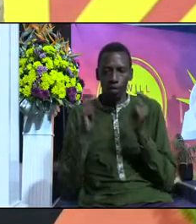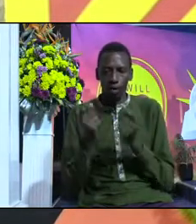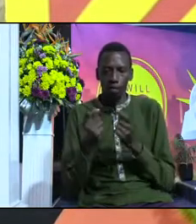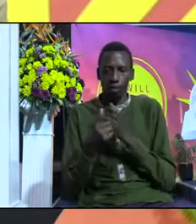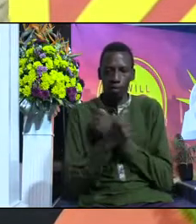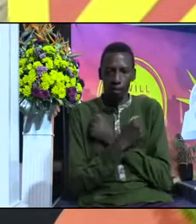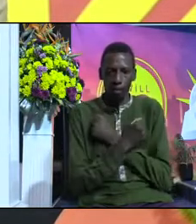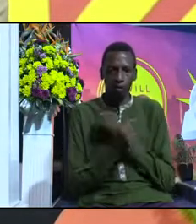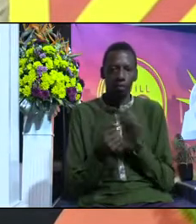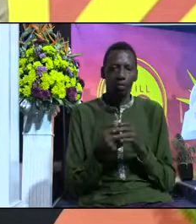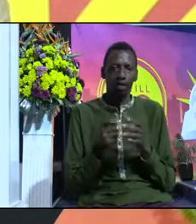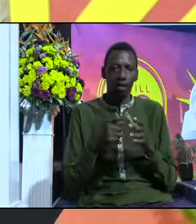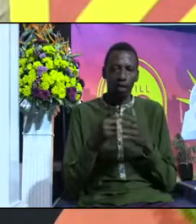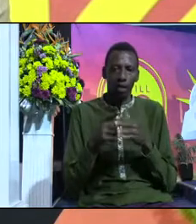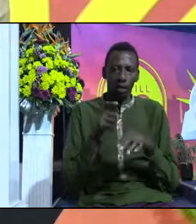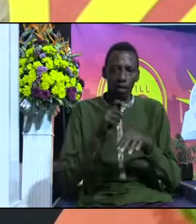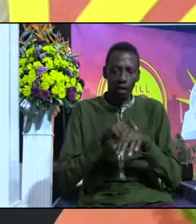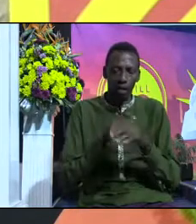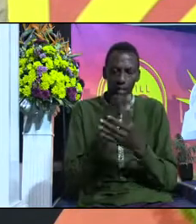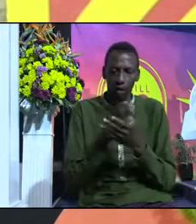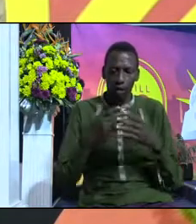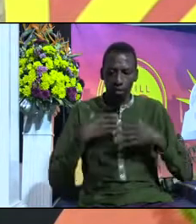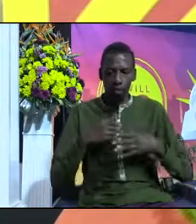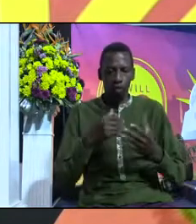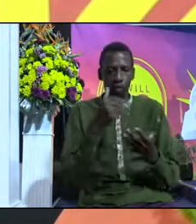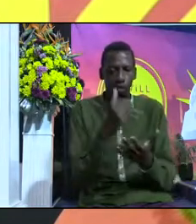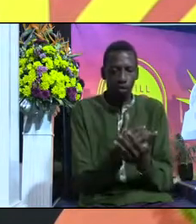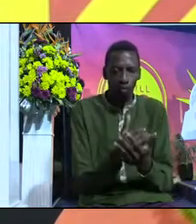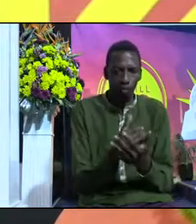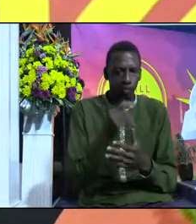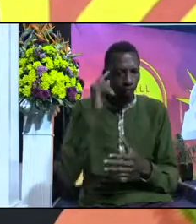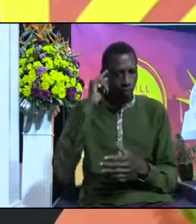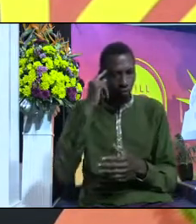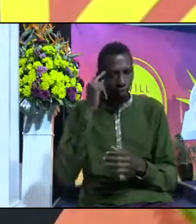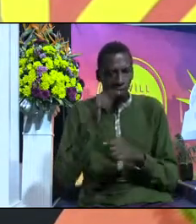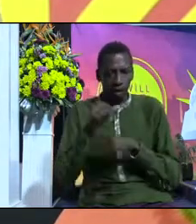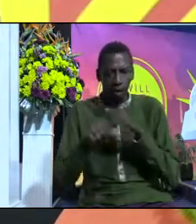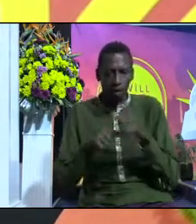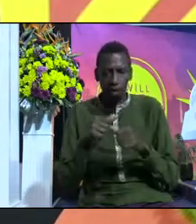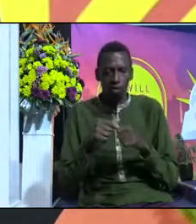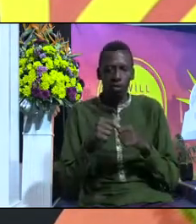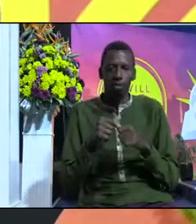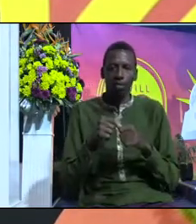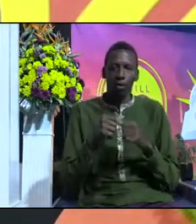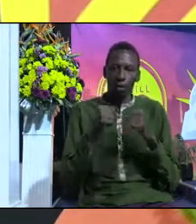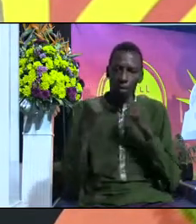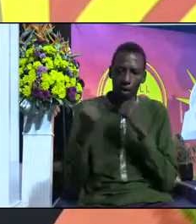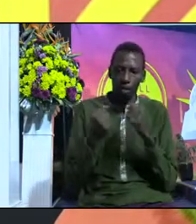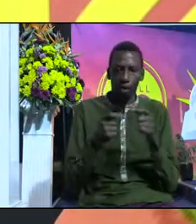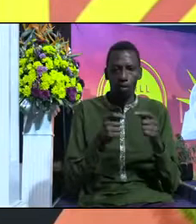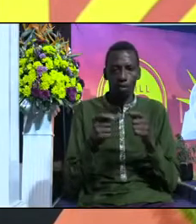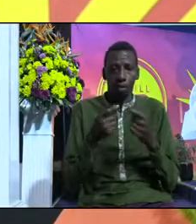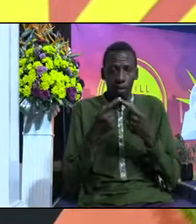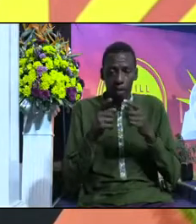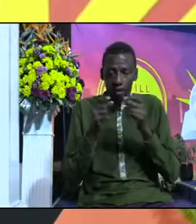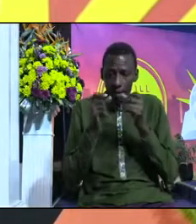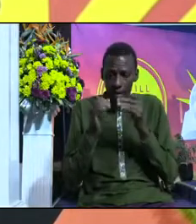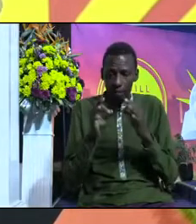and then when some folks stop thinking about God but more about power and control. But if, like